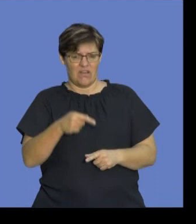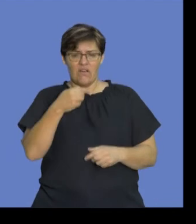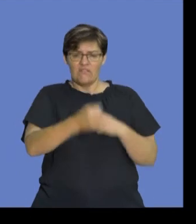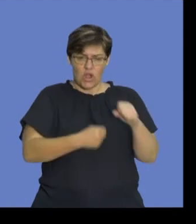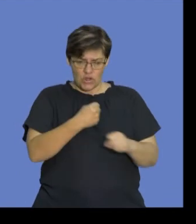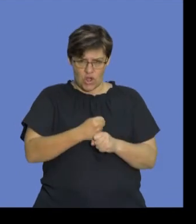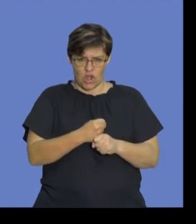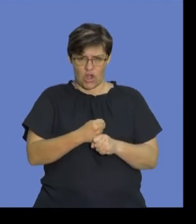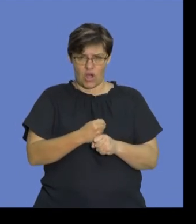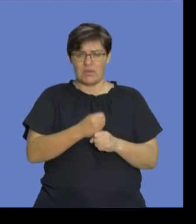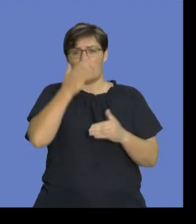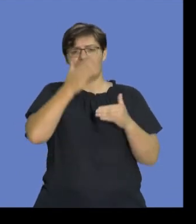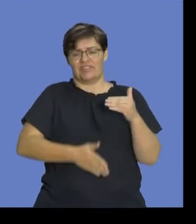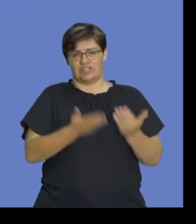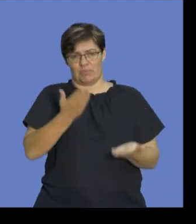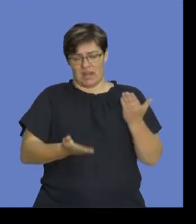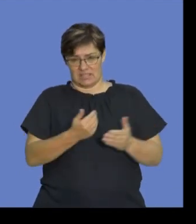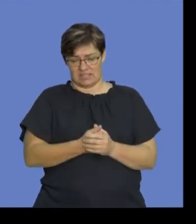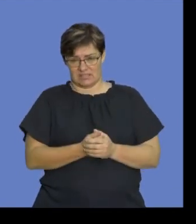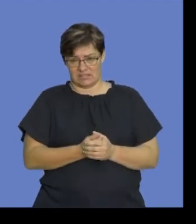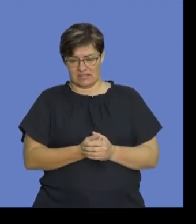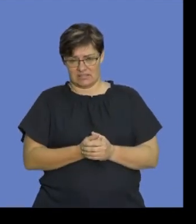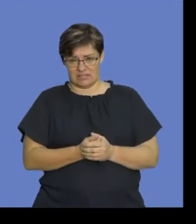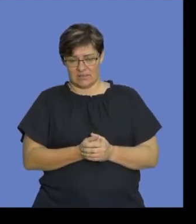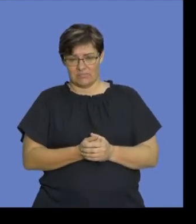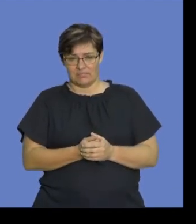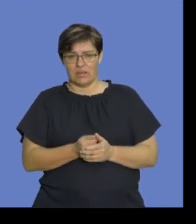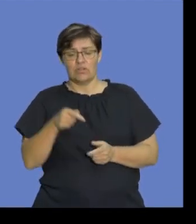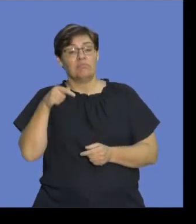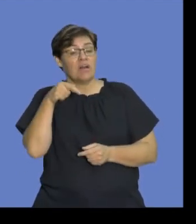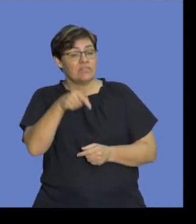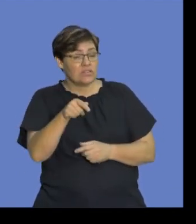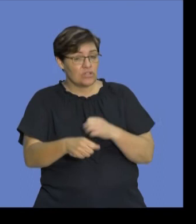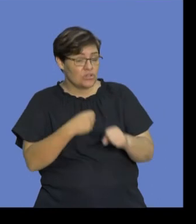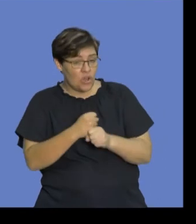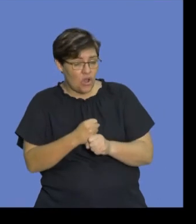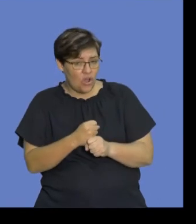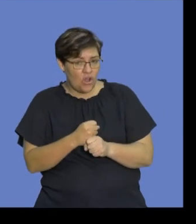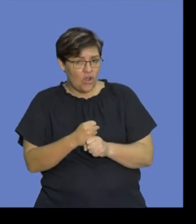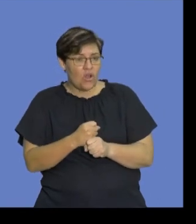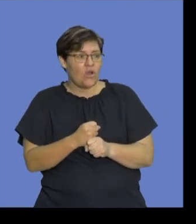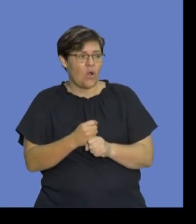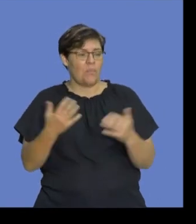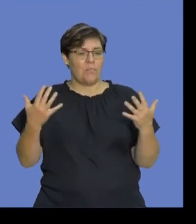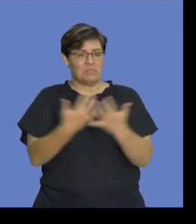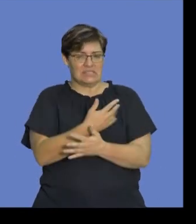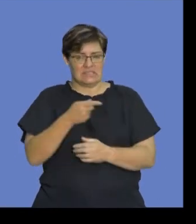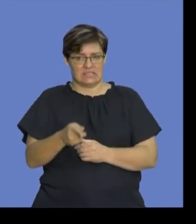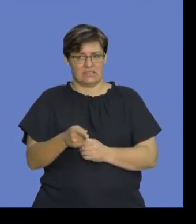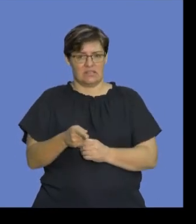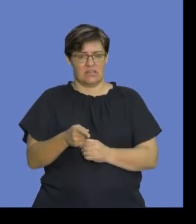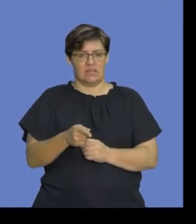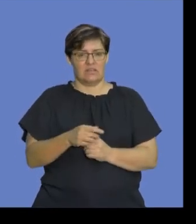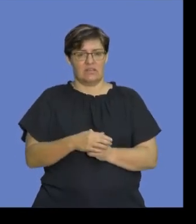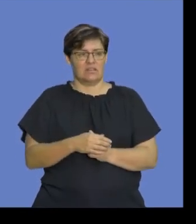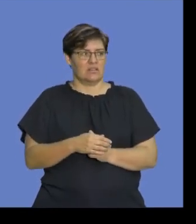for this year. That becomes your closing balance. That's this one here. So this year becomes your missing